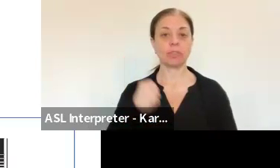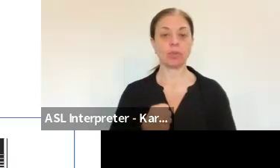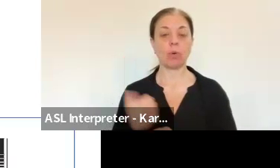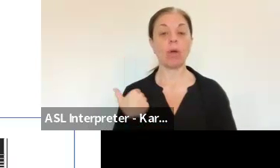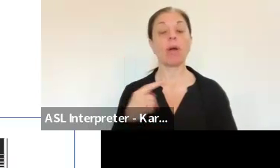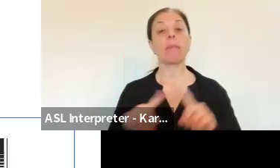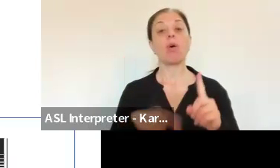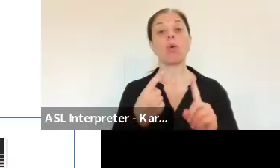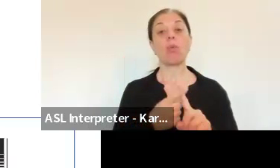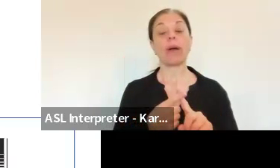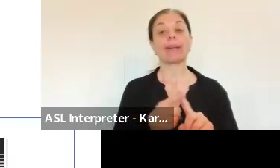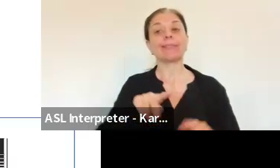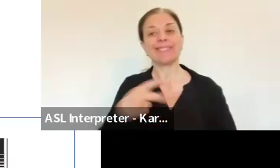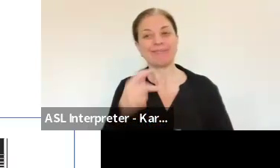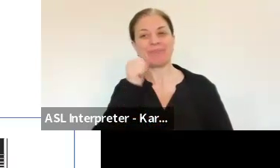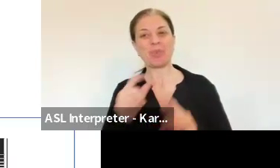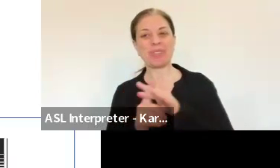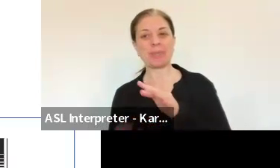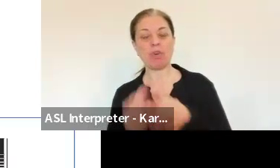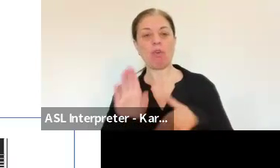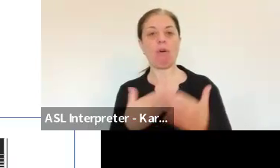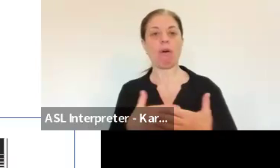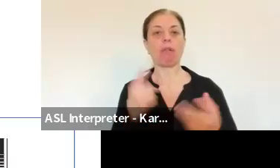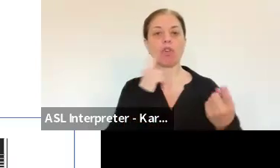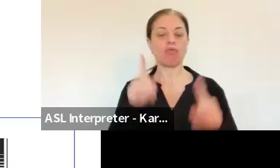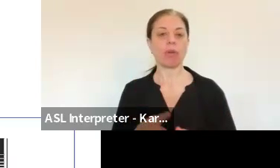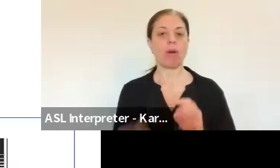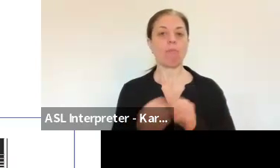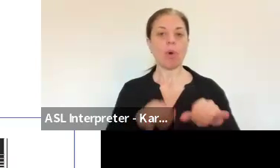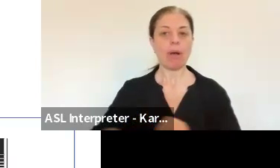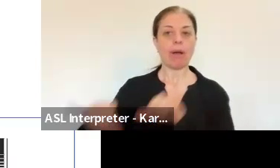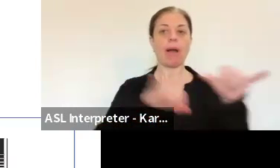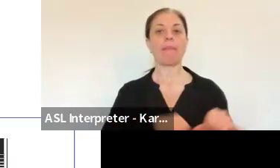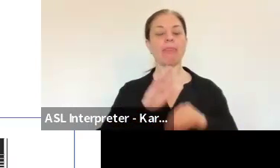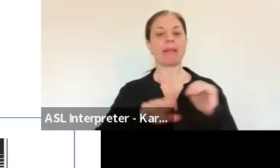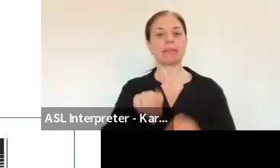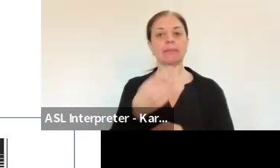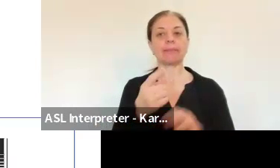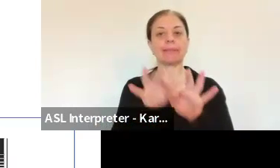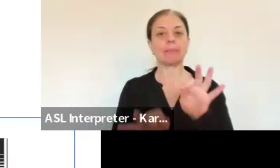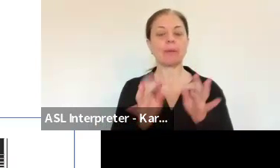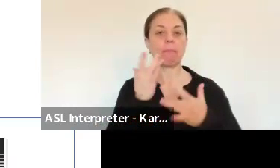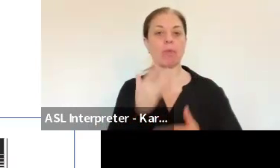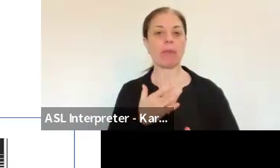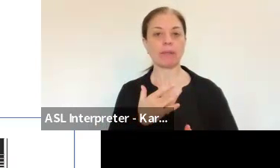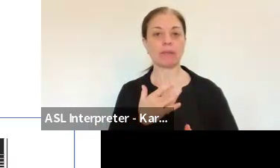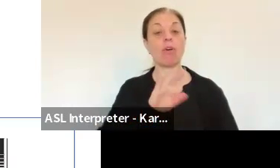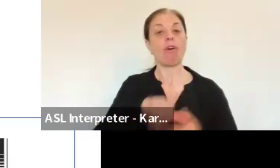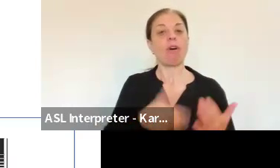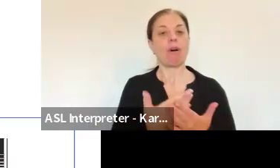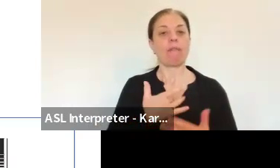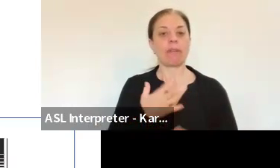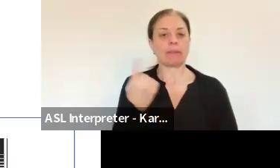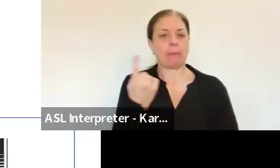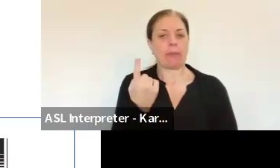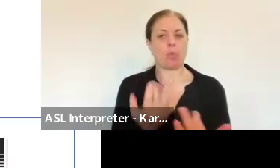But when another one of them disappears, they all agree that they must have more in common than simply their birthdays. They all feel it. Something has been waiting